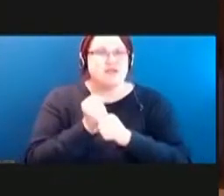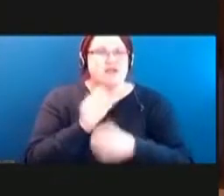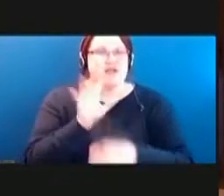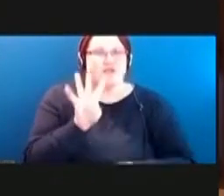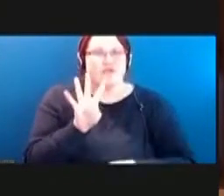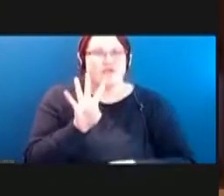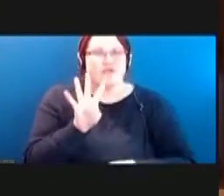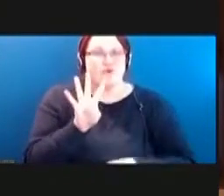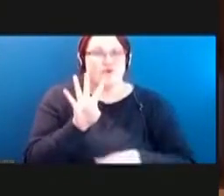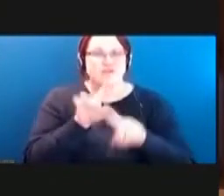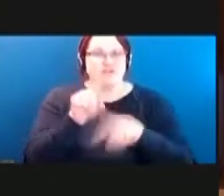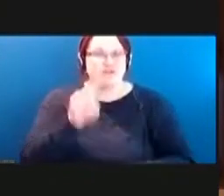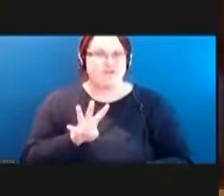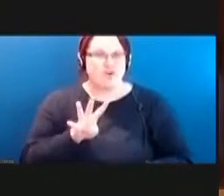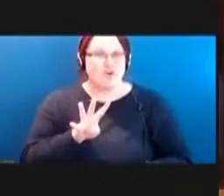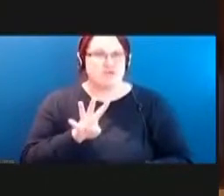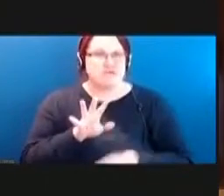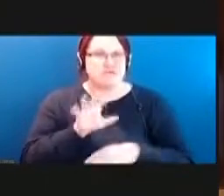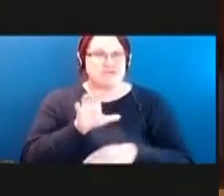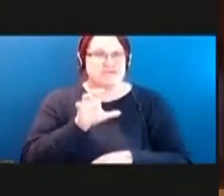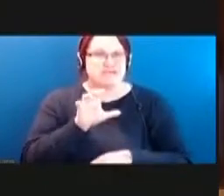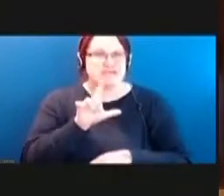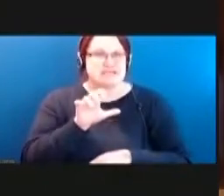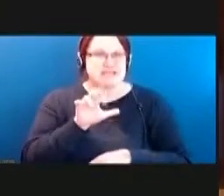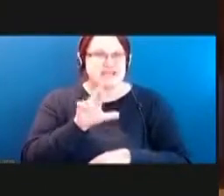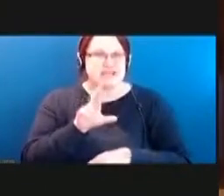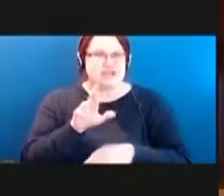cylinder surfaces or coves.